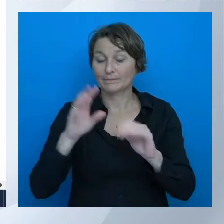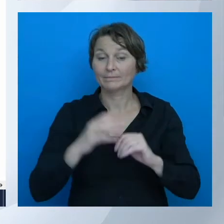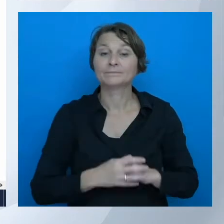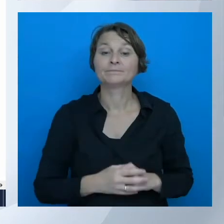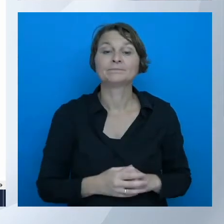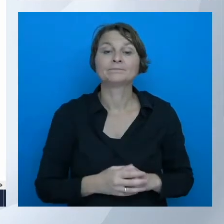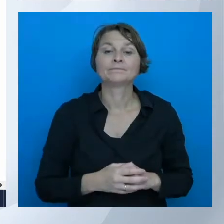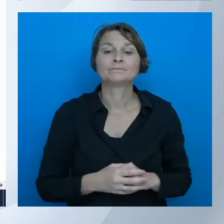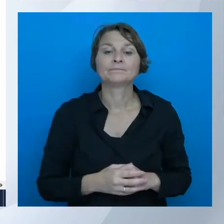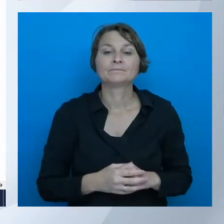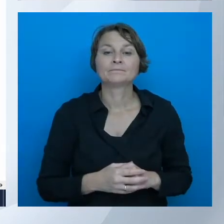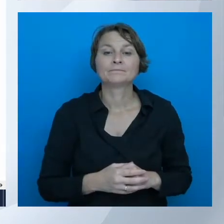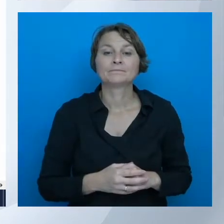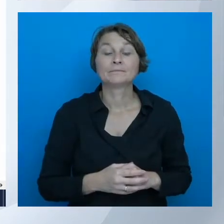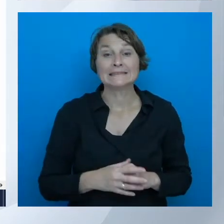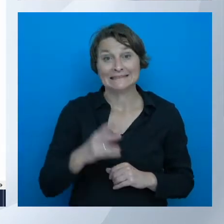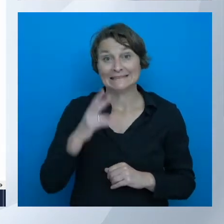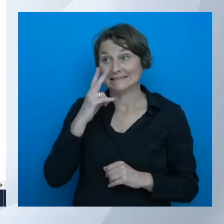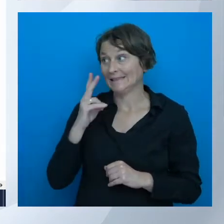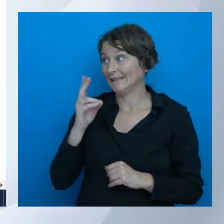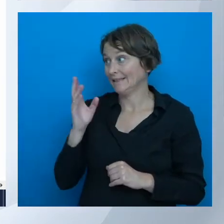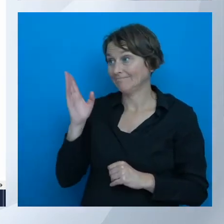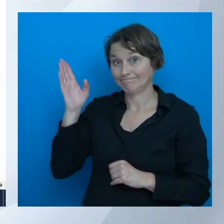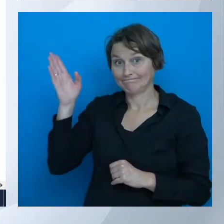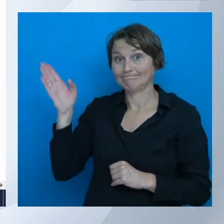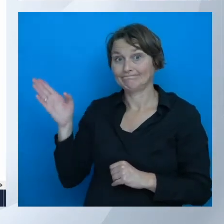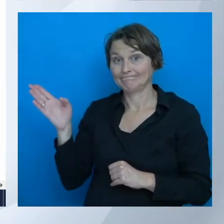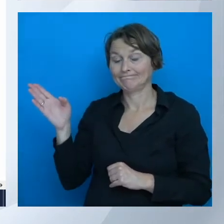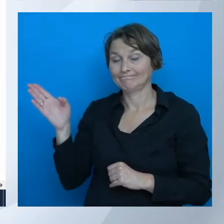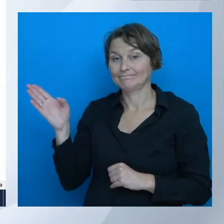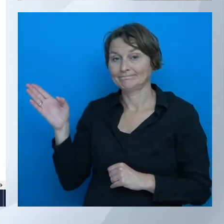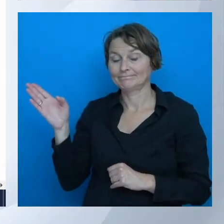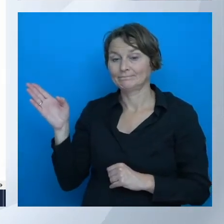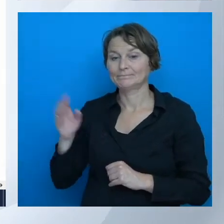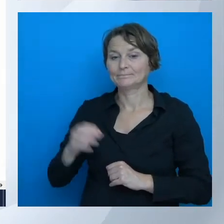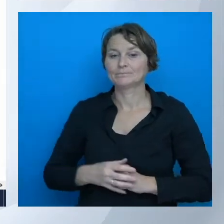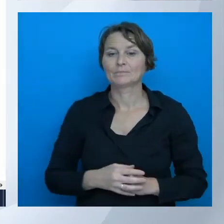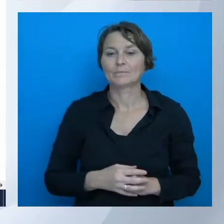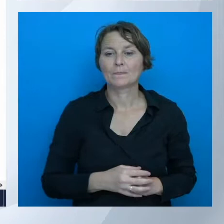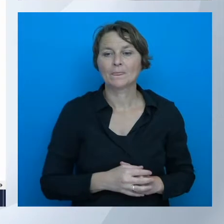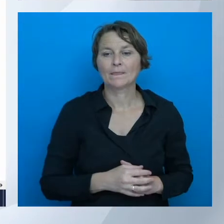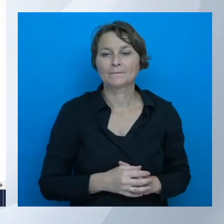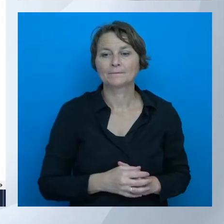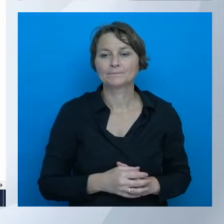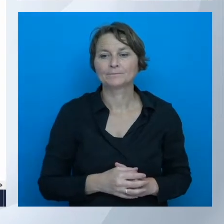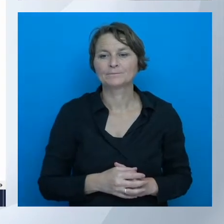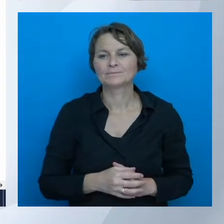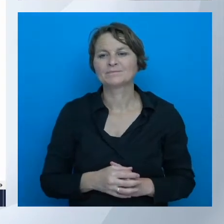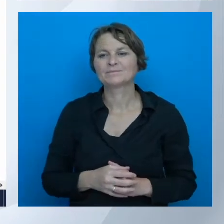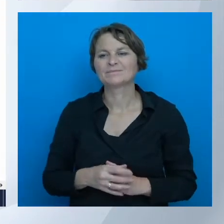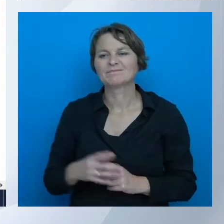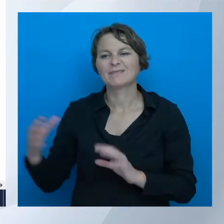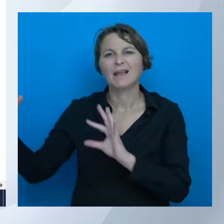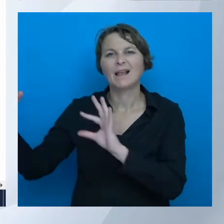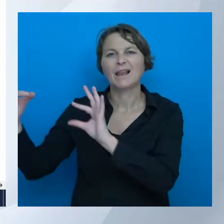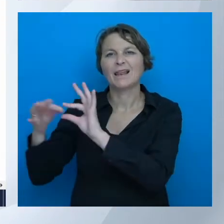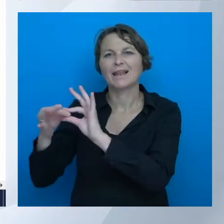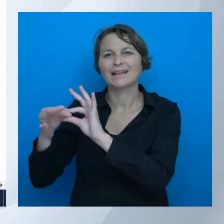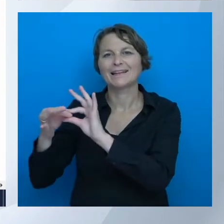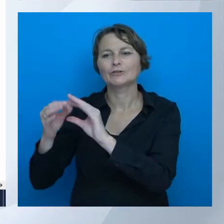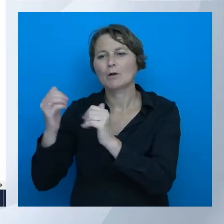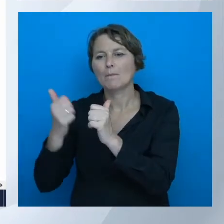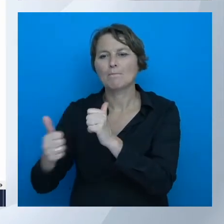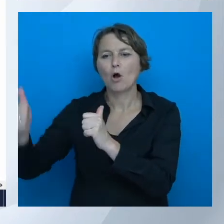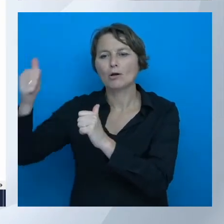that static app web preview is there. Then you can see that it's linked to the master repository, that